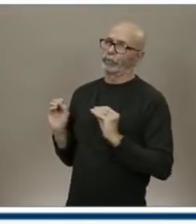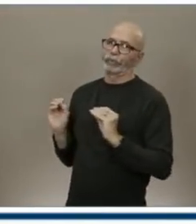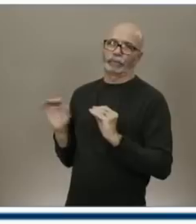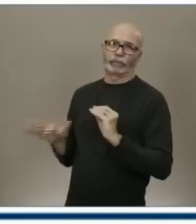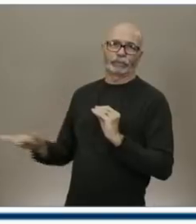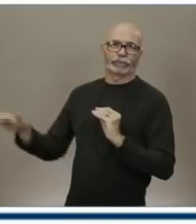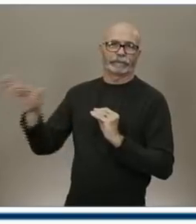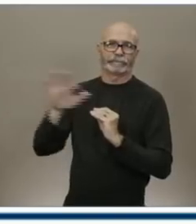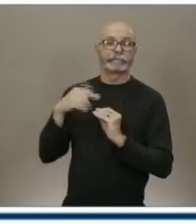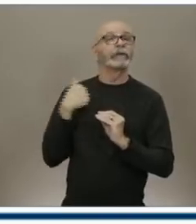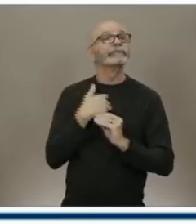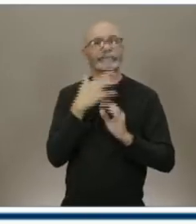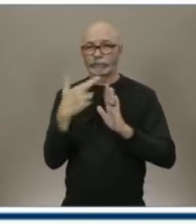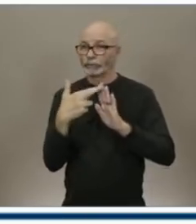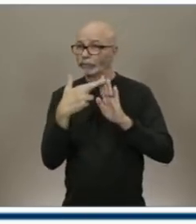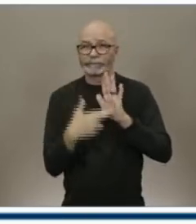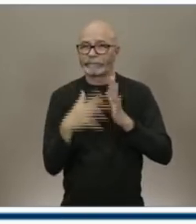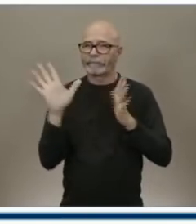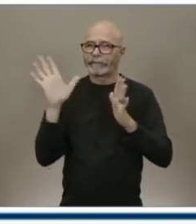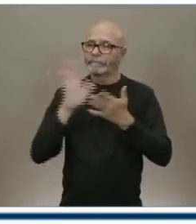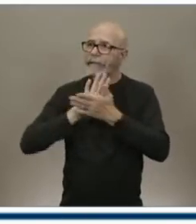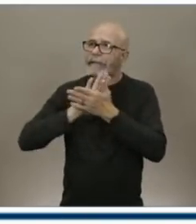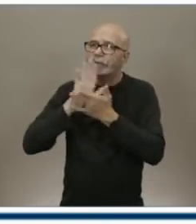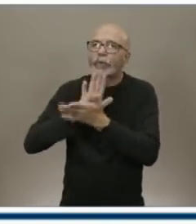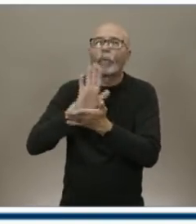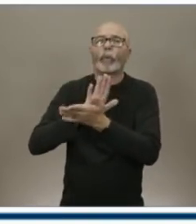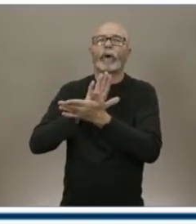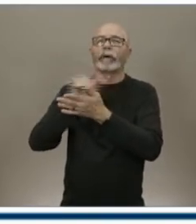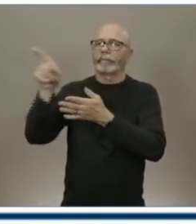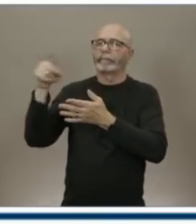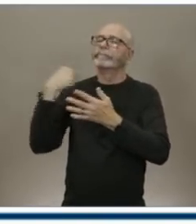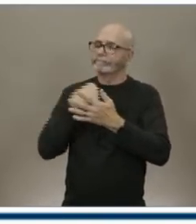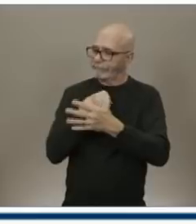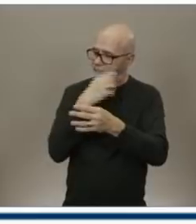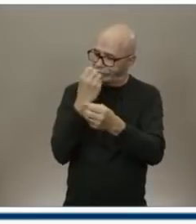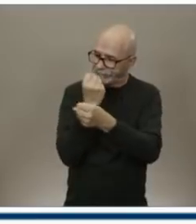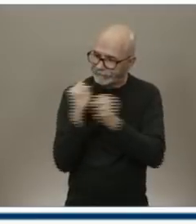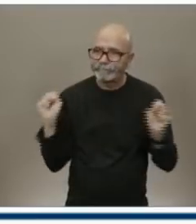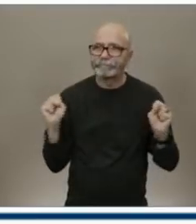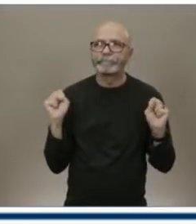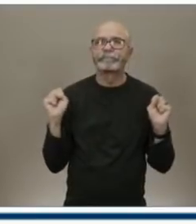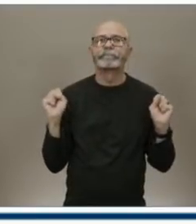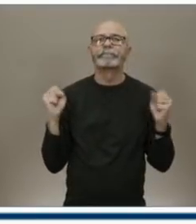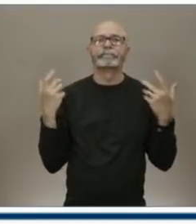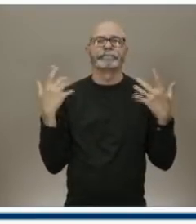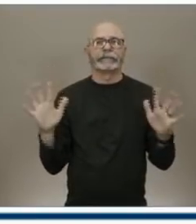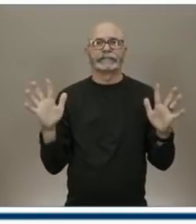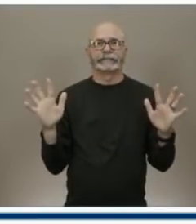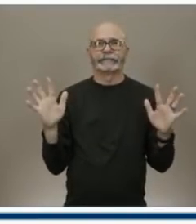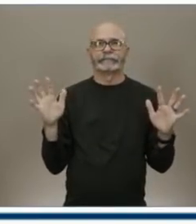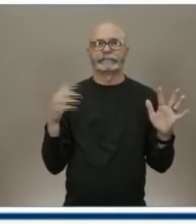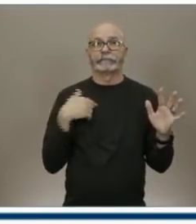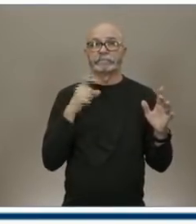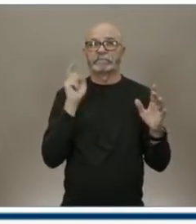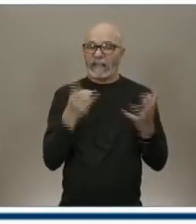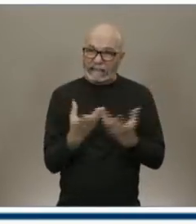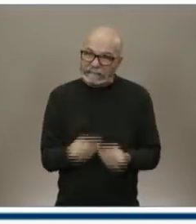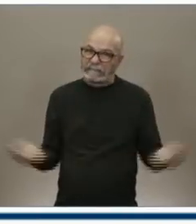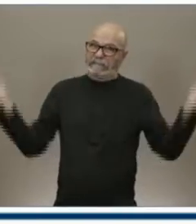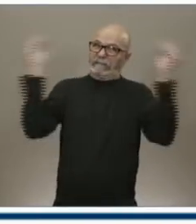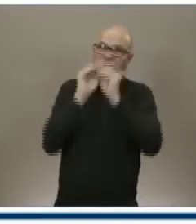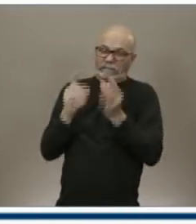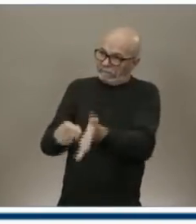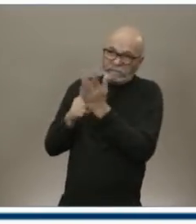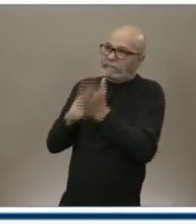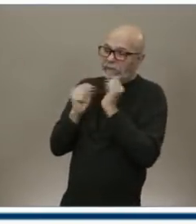continue to allow our schools to be a safe place. There's no evidence to suggest that we need to increase our masking policy for younger ages at this